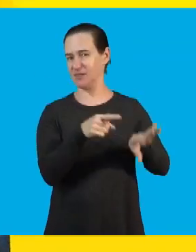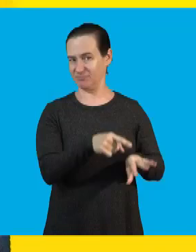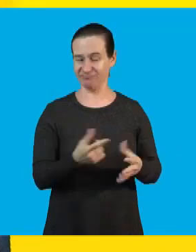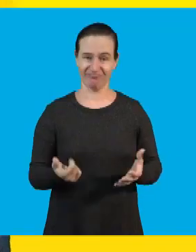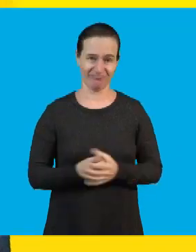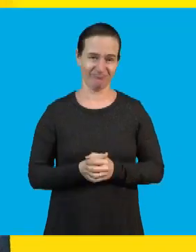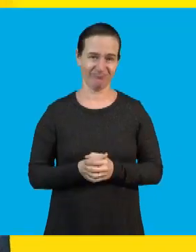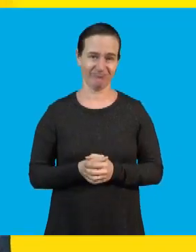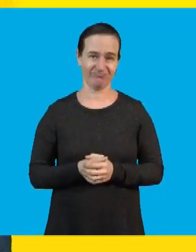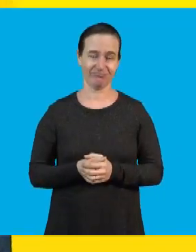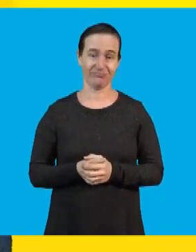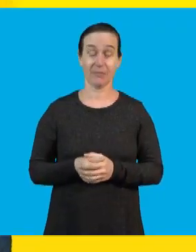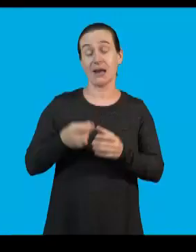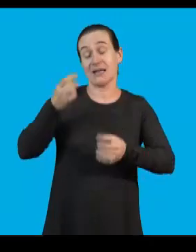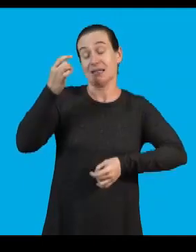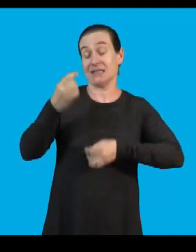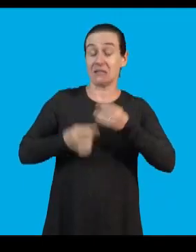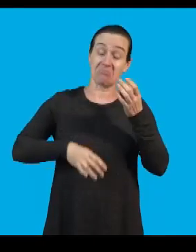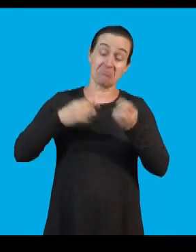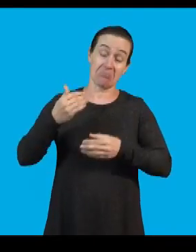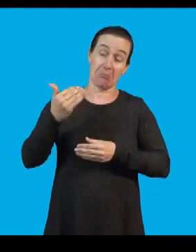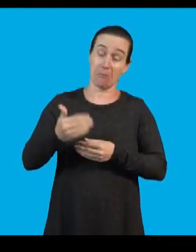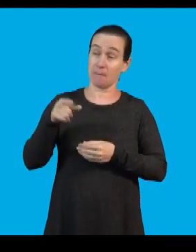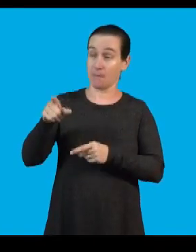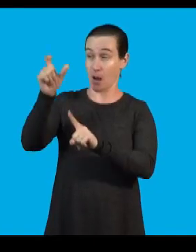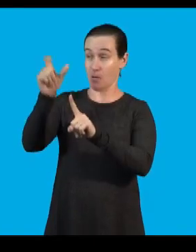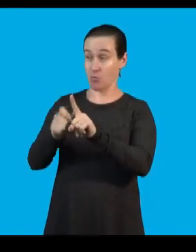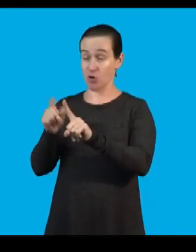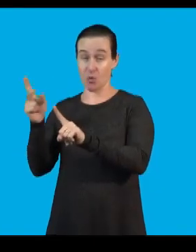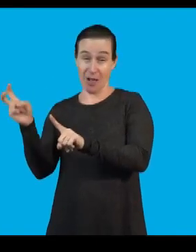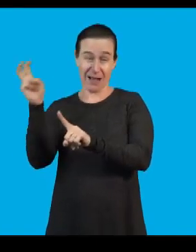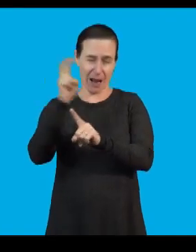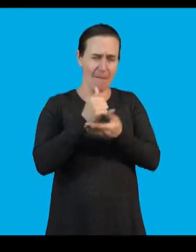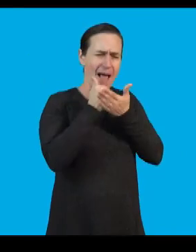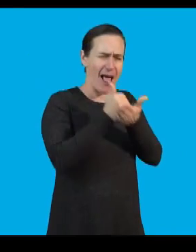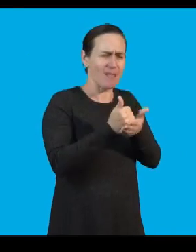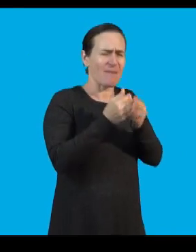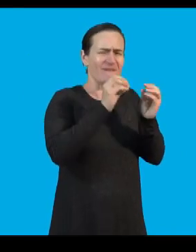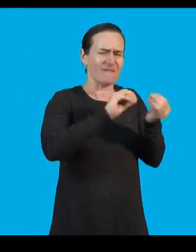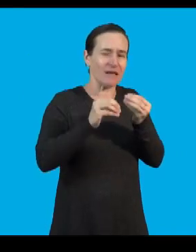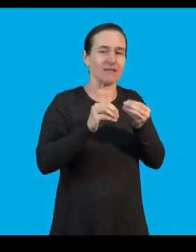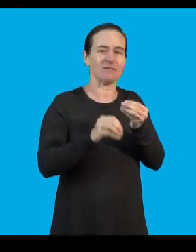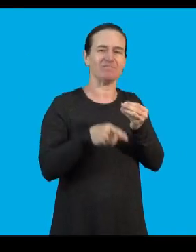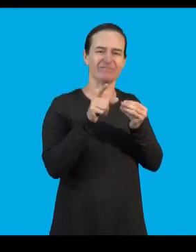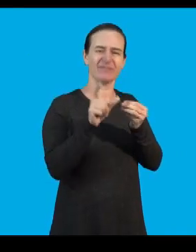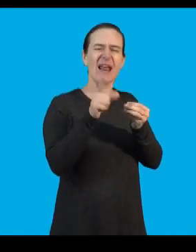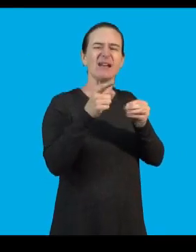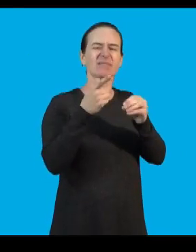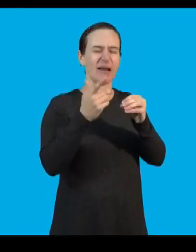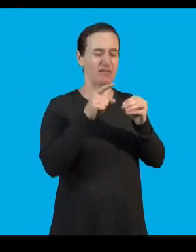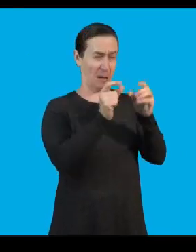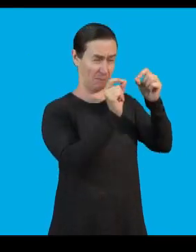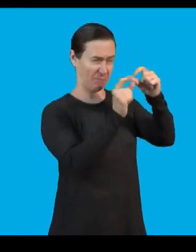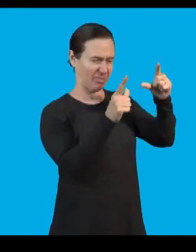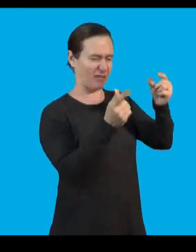kids, right? Every so often, someone comes along and does a great patch-up job. Now, please take note. Look at the inference of the language